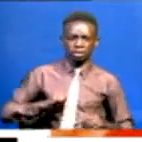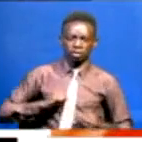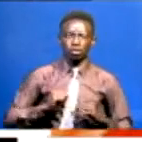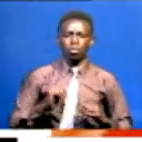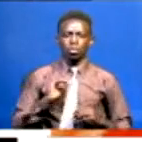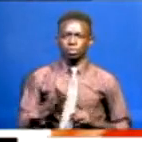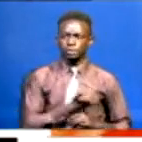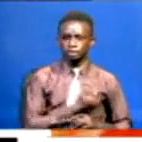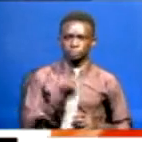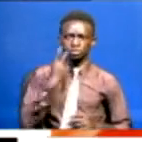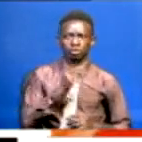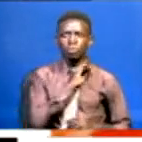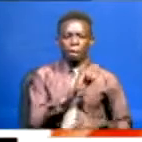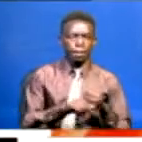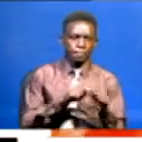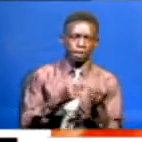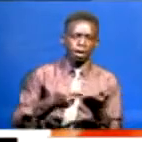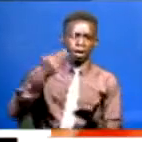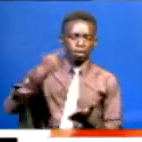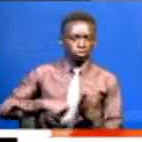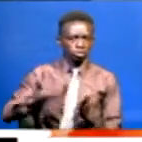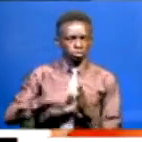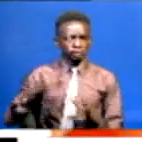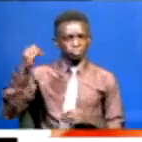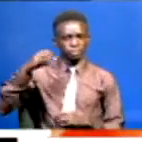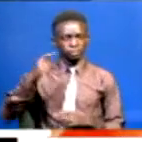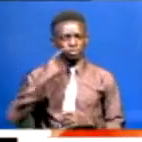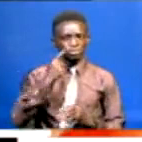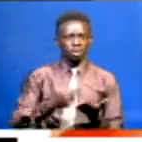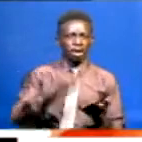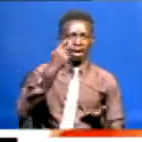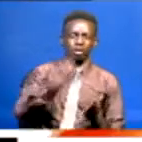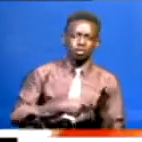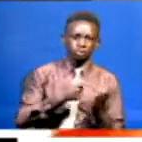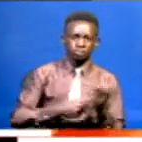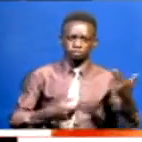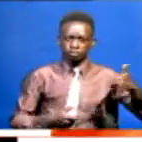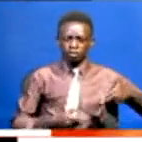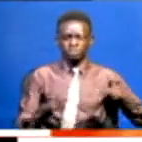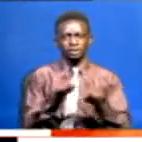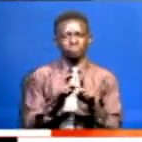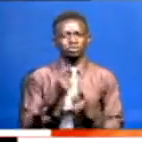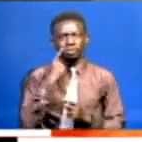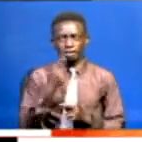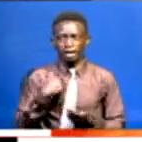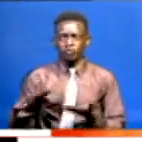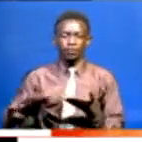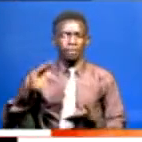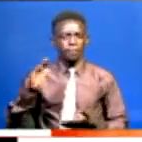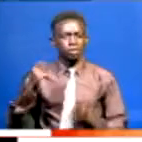the high cost of electricity to high cost of fuel and exorbitant taxation on inputs.